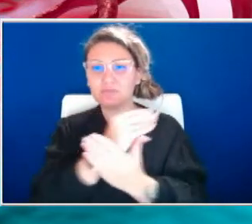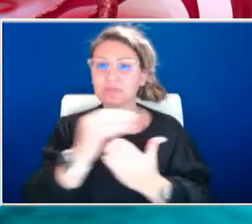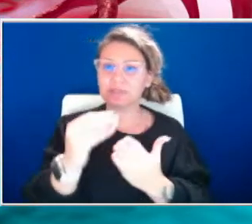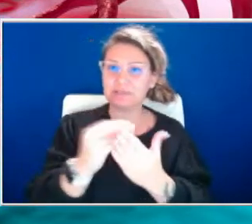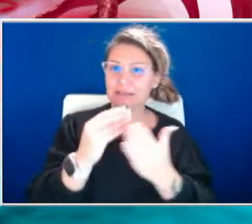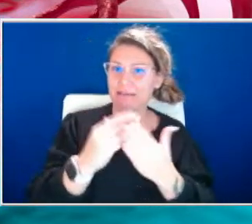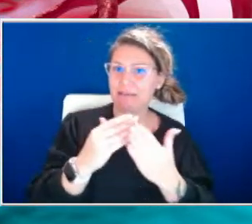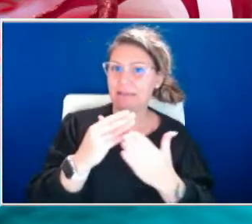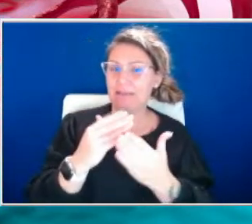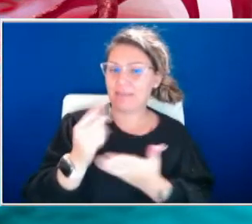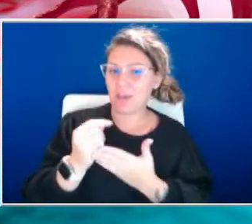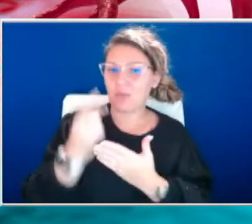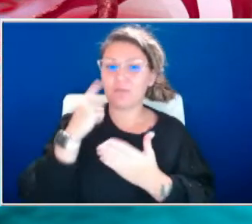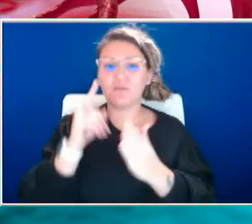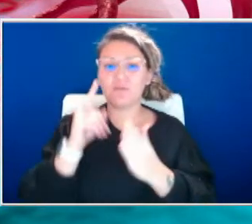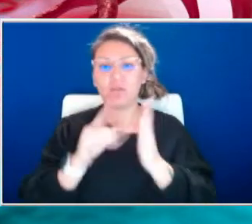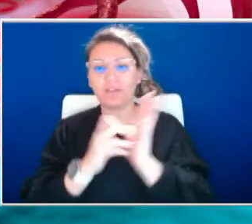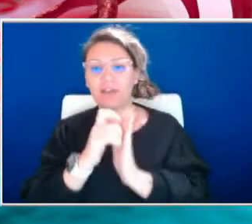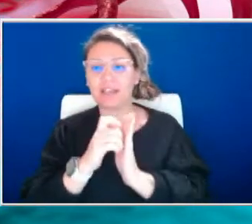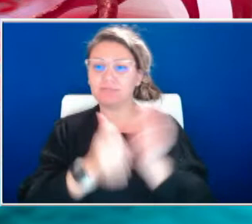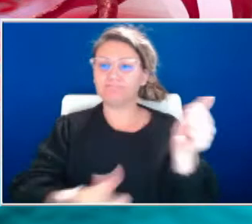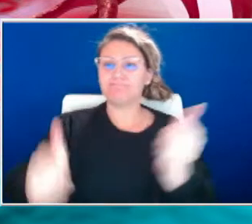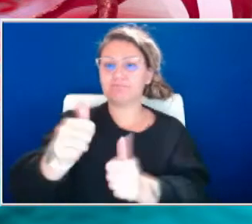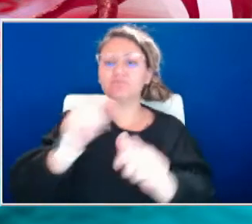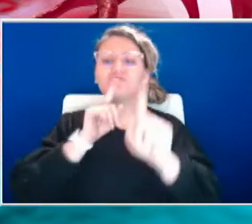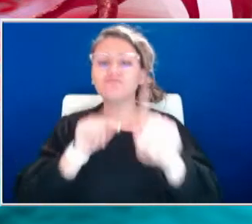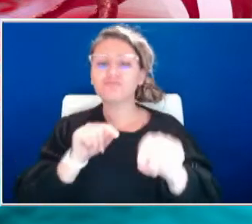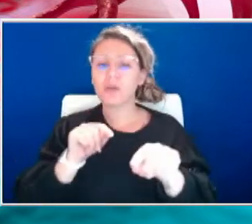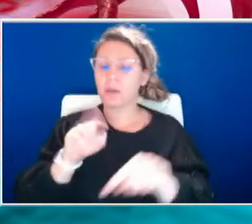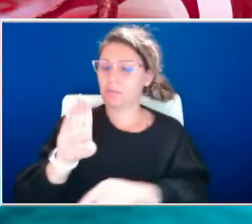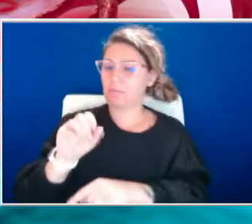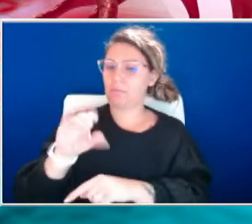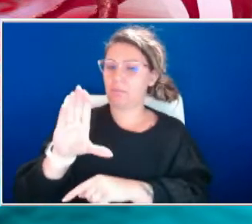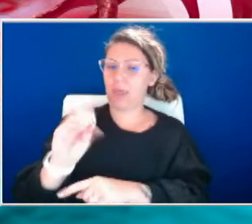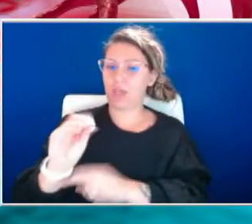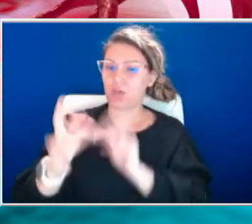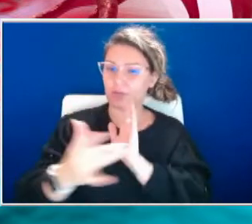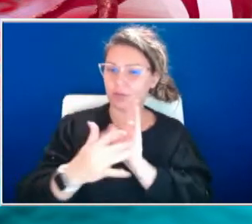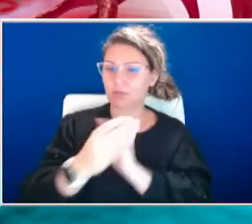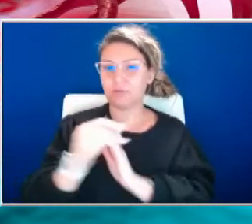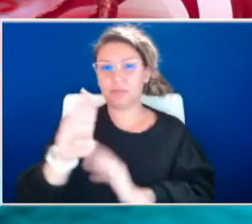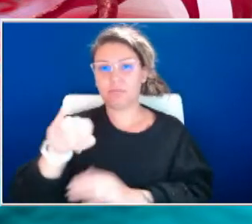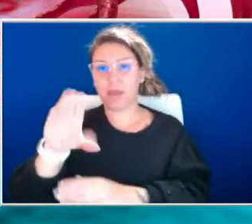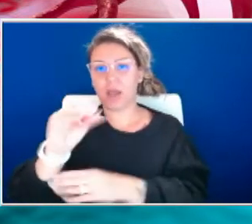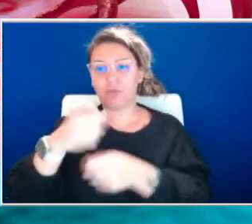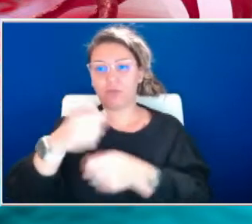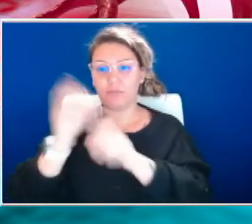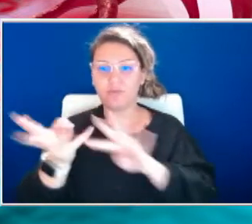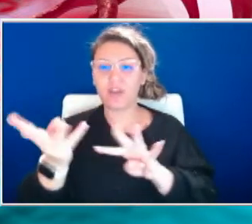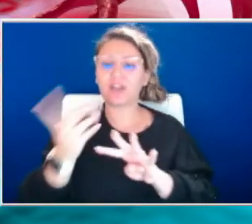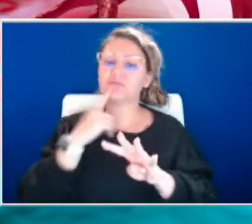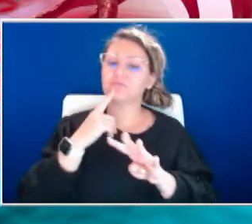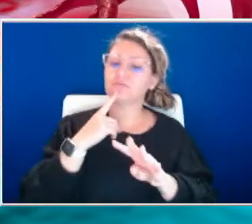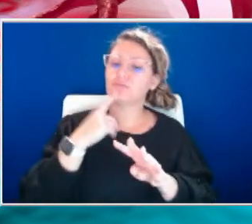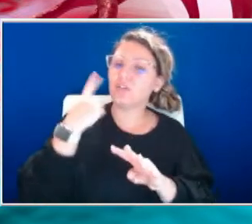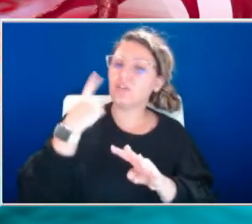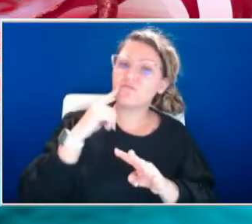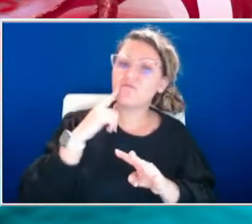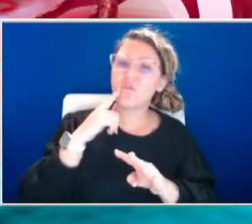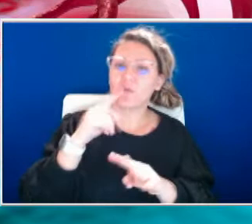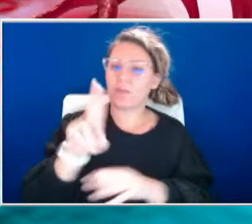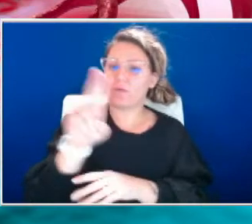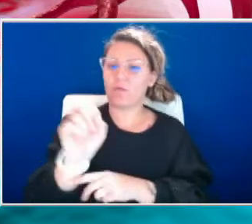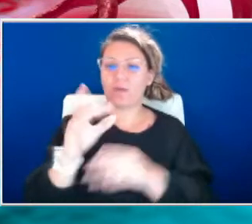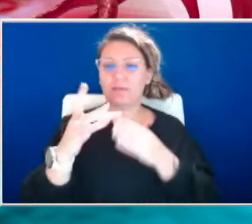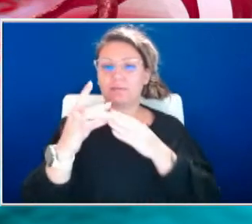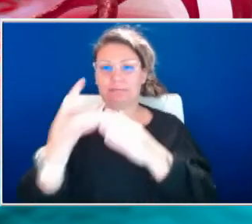an executive order establishing a biotechnology and biomanufacturing initiative intended to position the U.S. as a leader in the